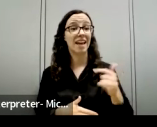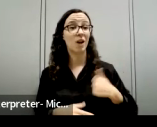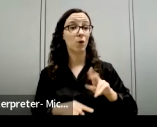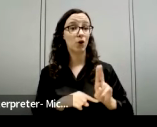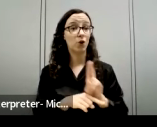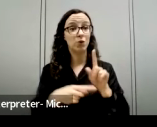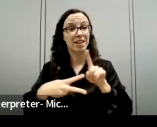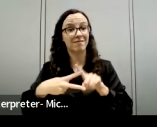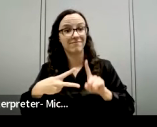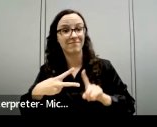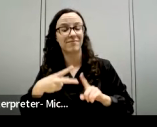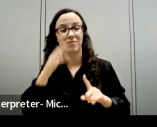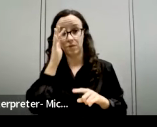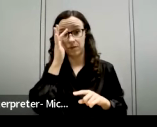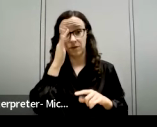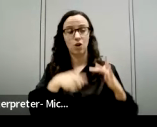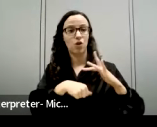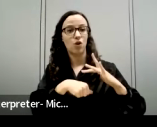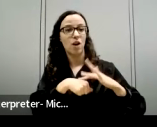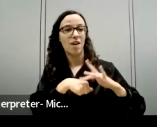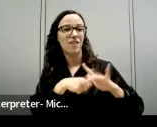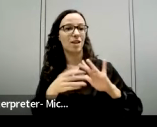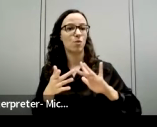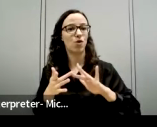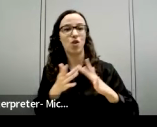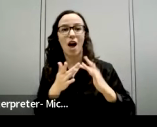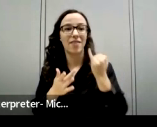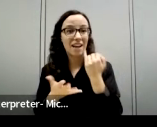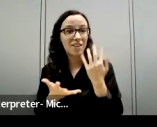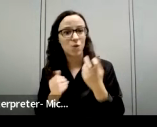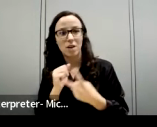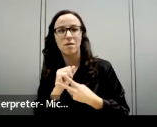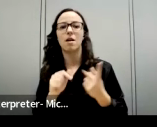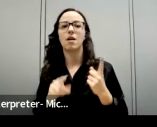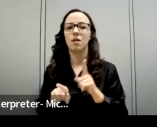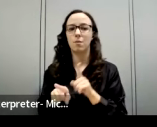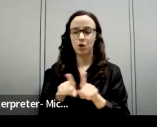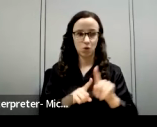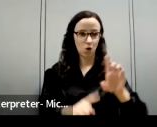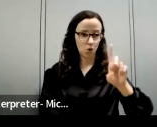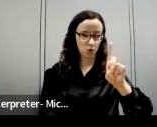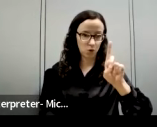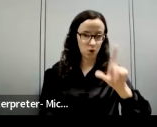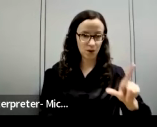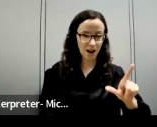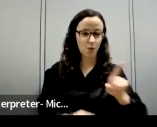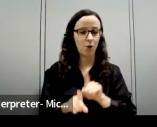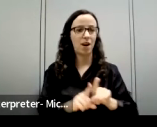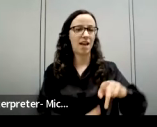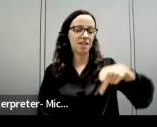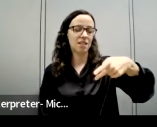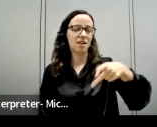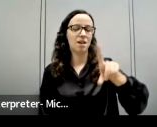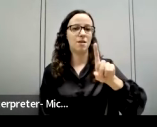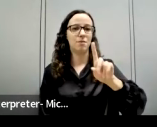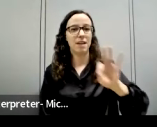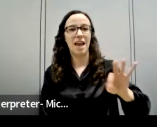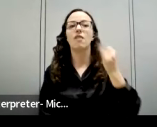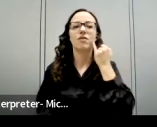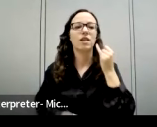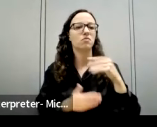2 OERs. They're available both online if you want to bookmark them, but you can also download it as a PDF for those students that want to work